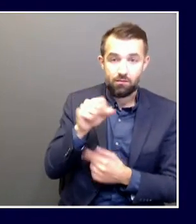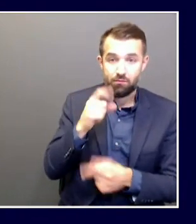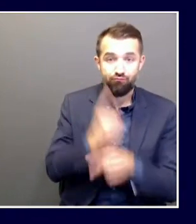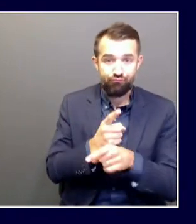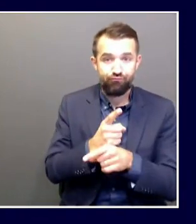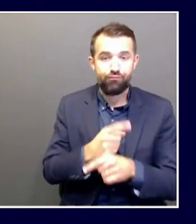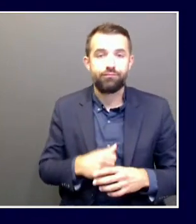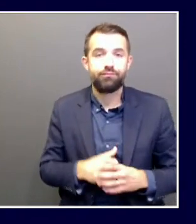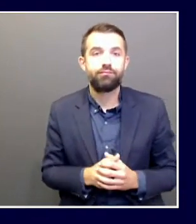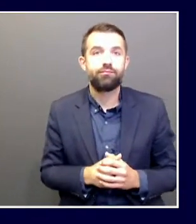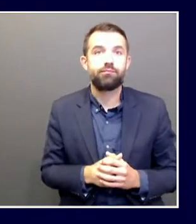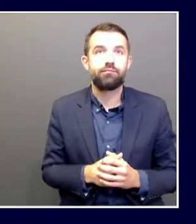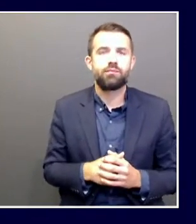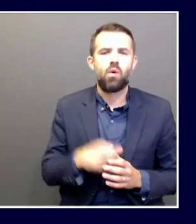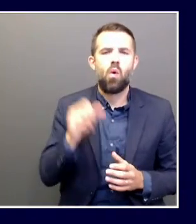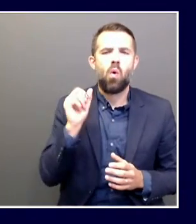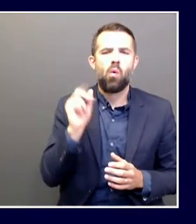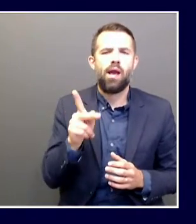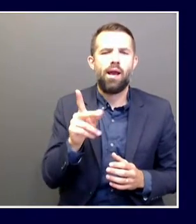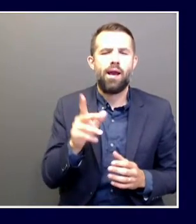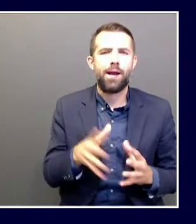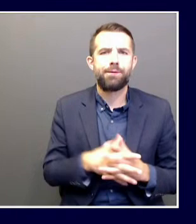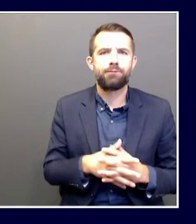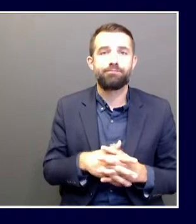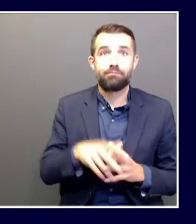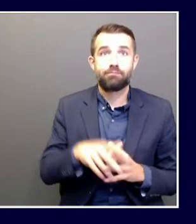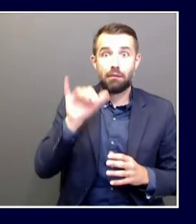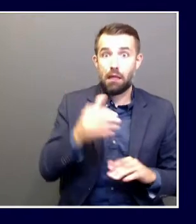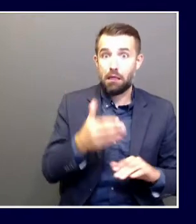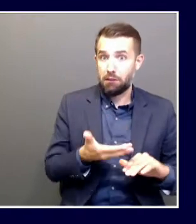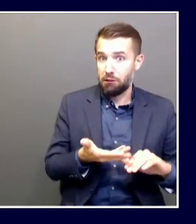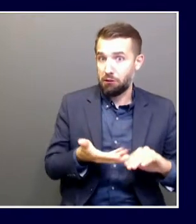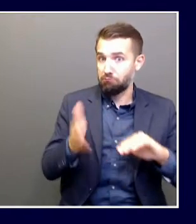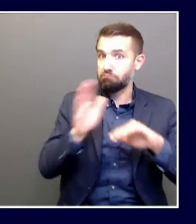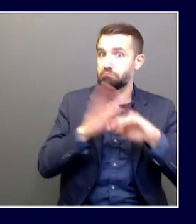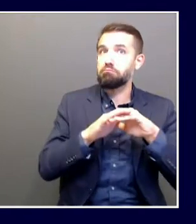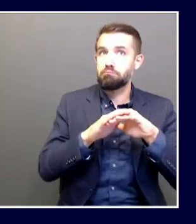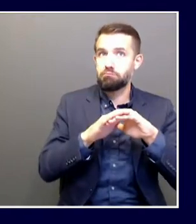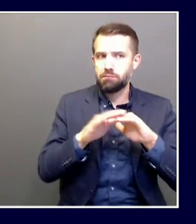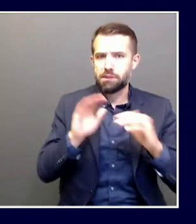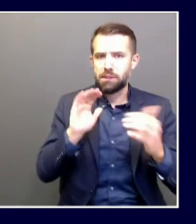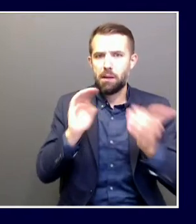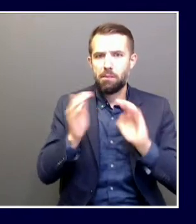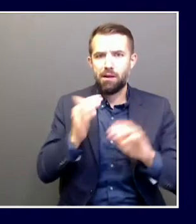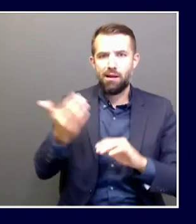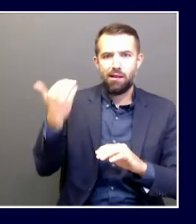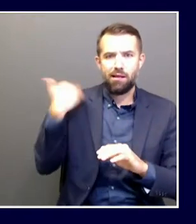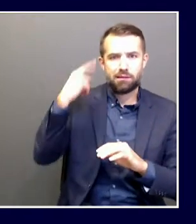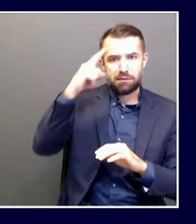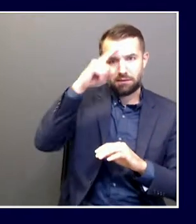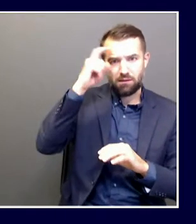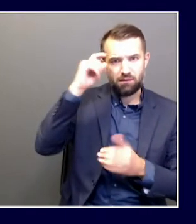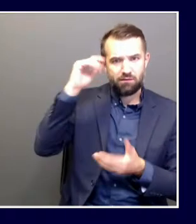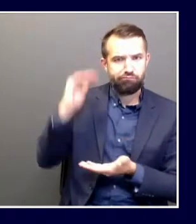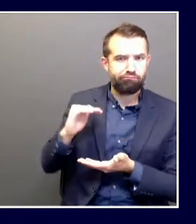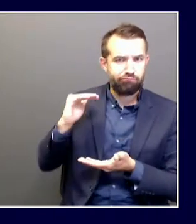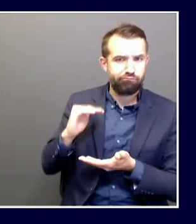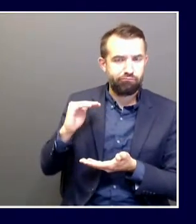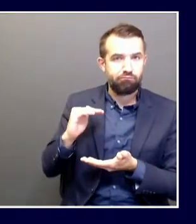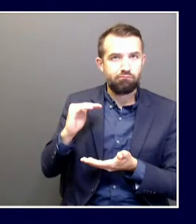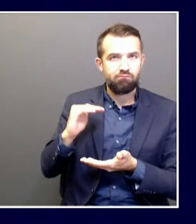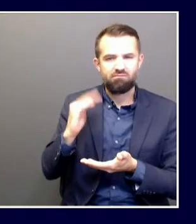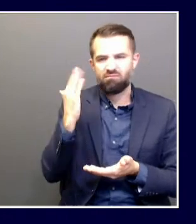that is an increase from the summer rates that's attributable in part to